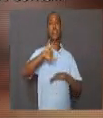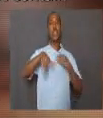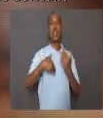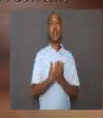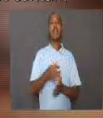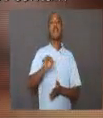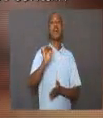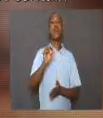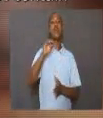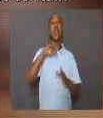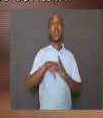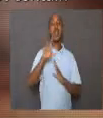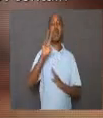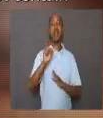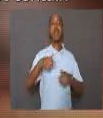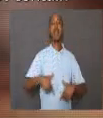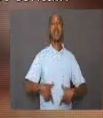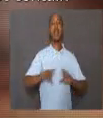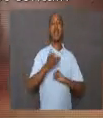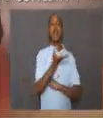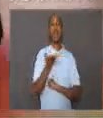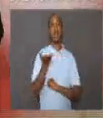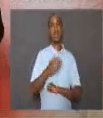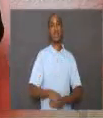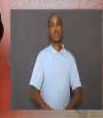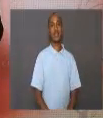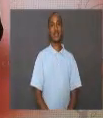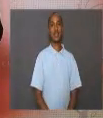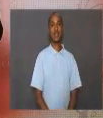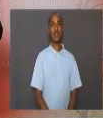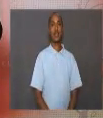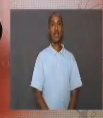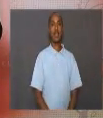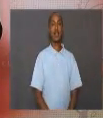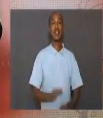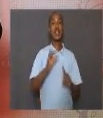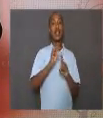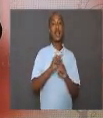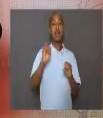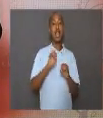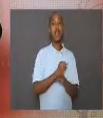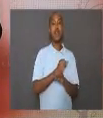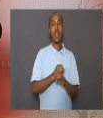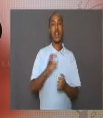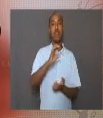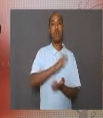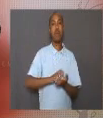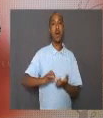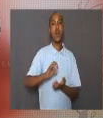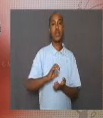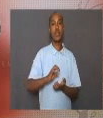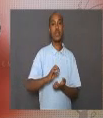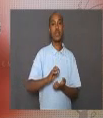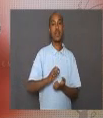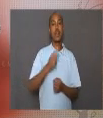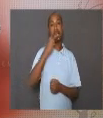generally found in non-living things. The term inorganic compound